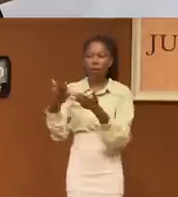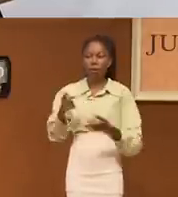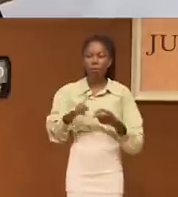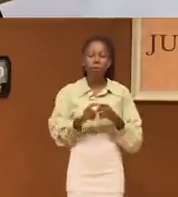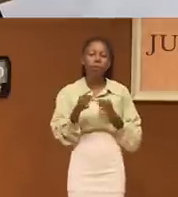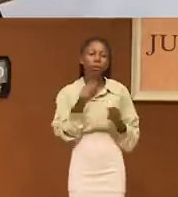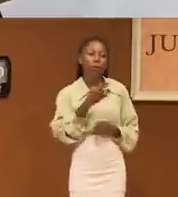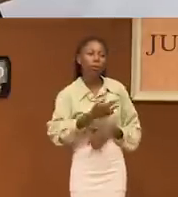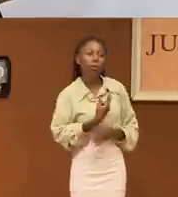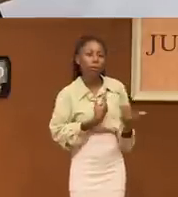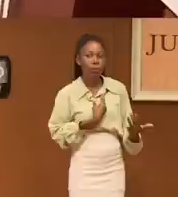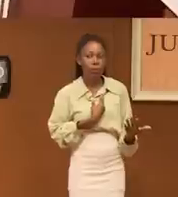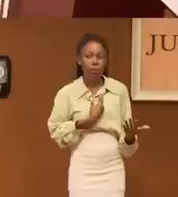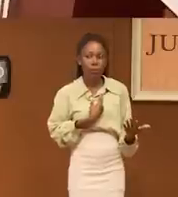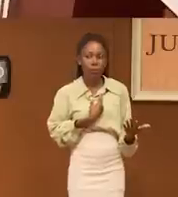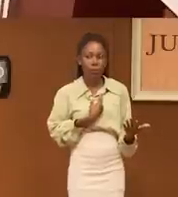that?